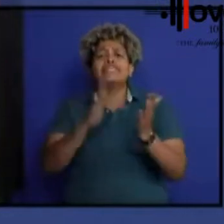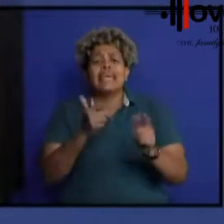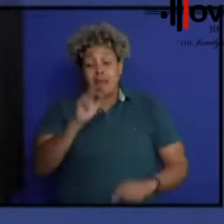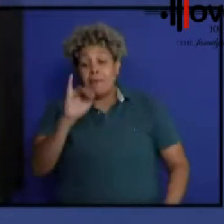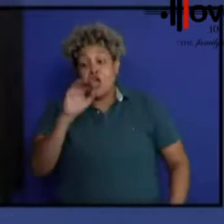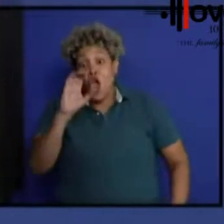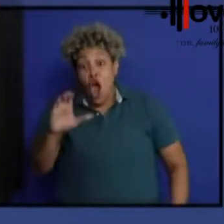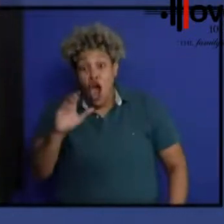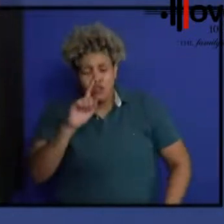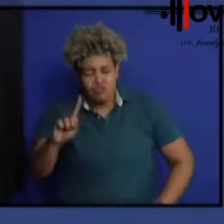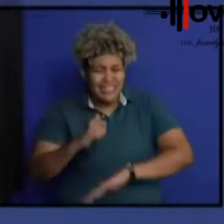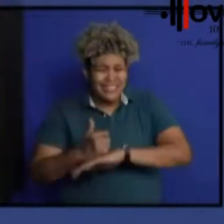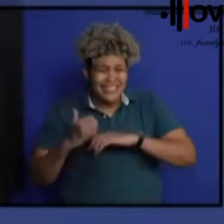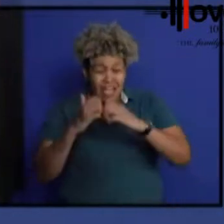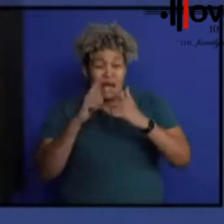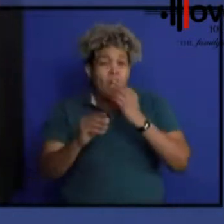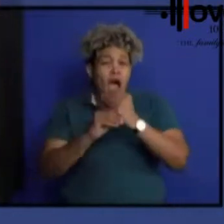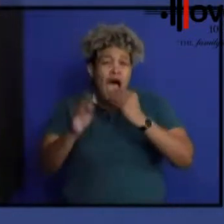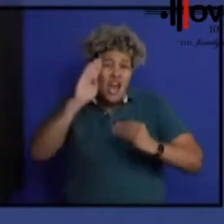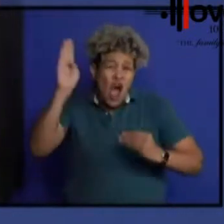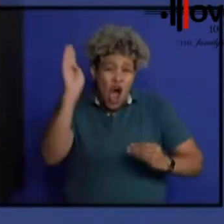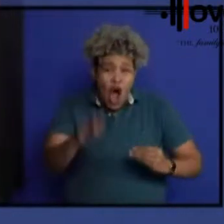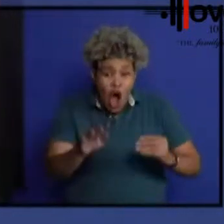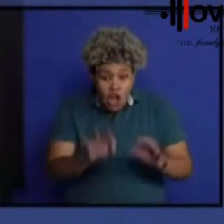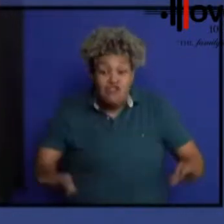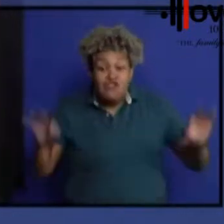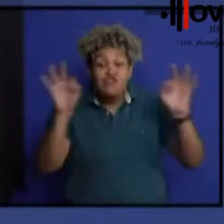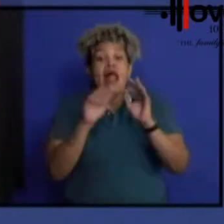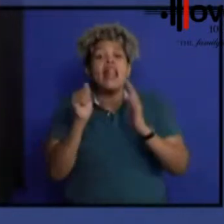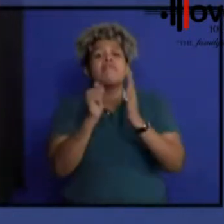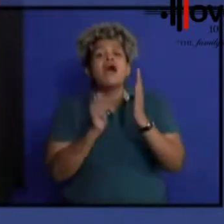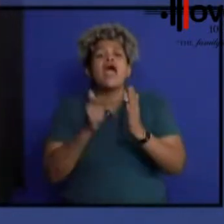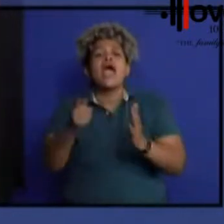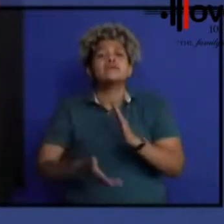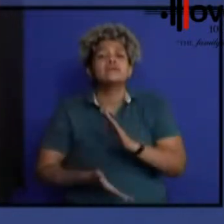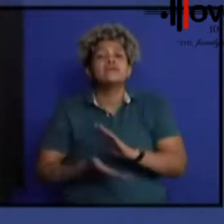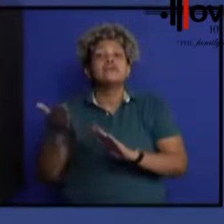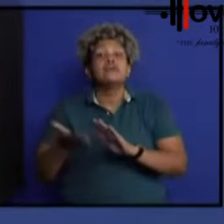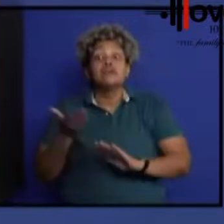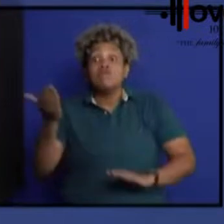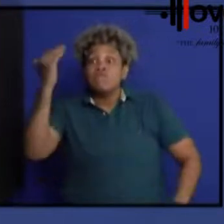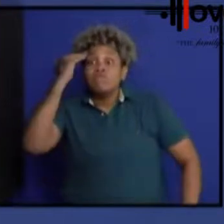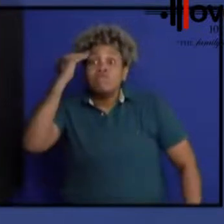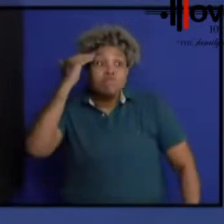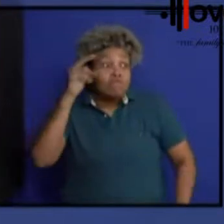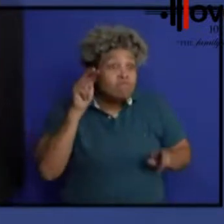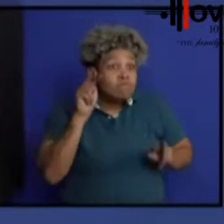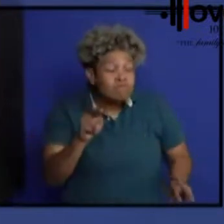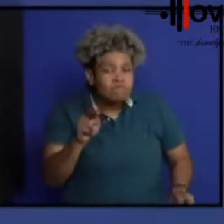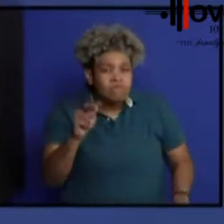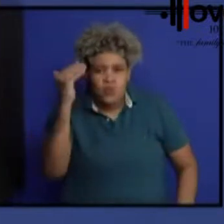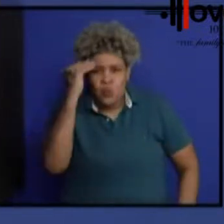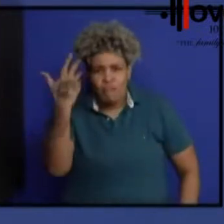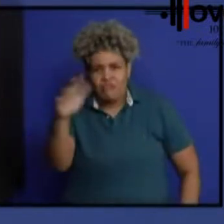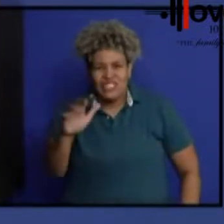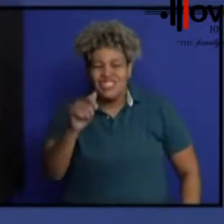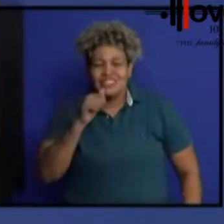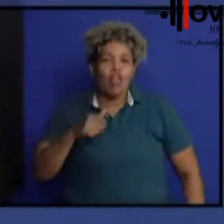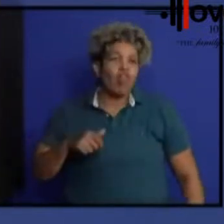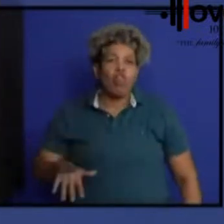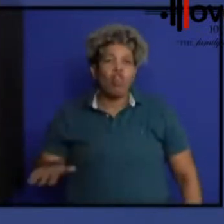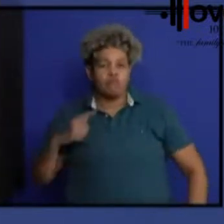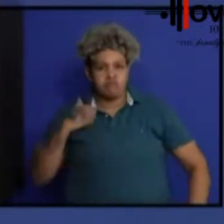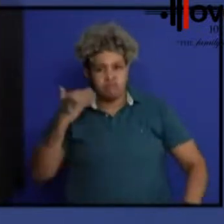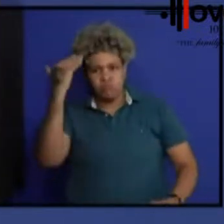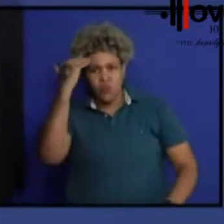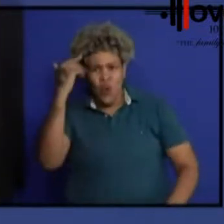has been activated, and all relevant agencies are on high alert. Now, as we brace